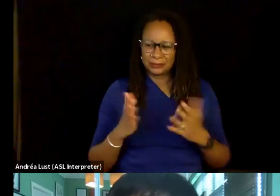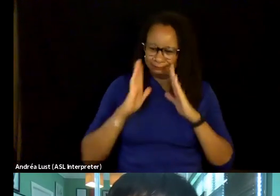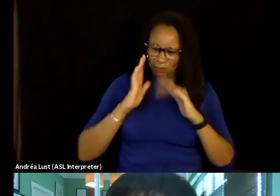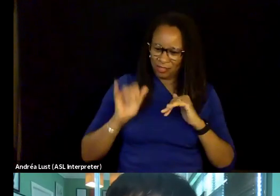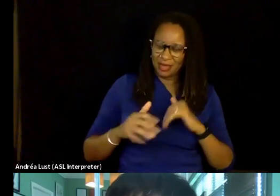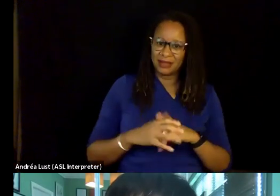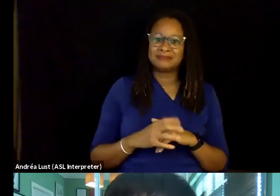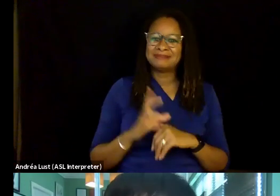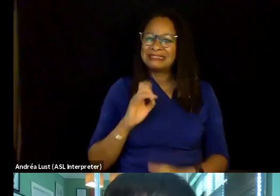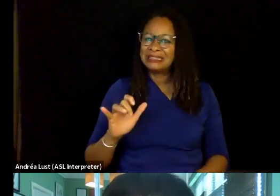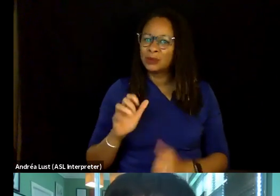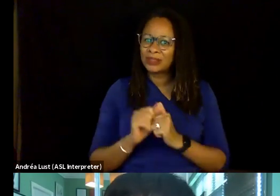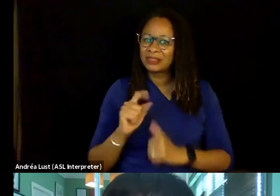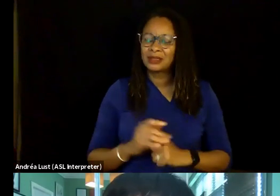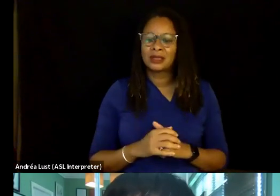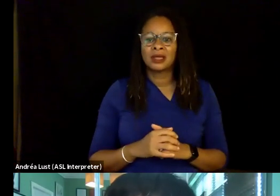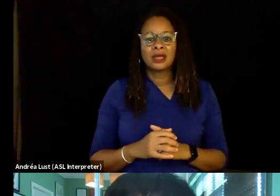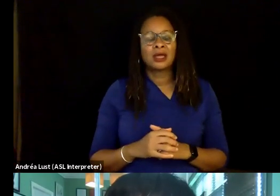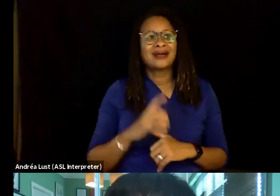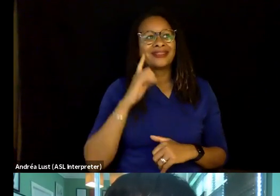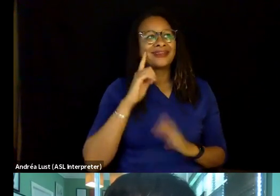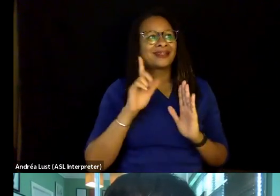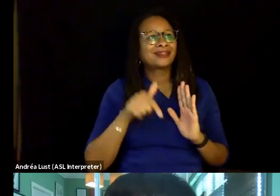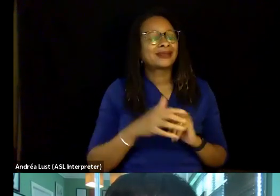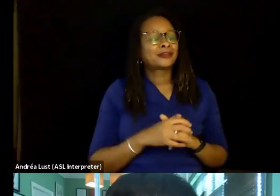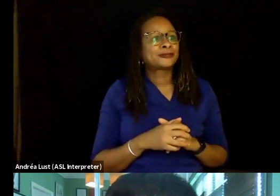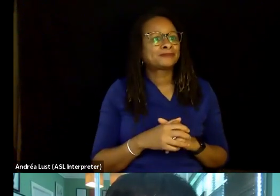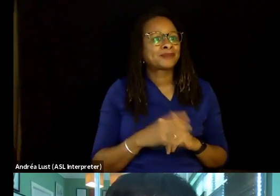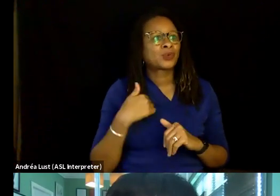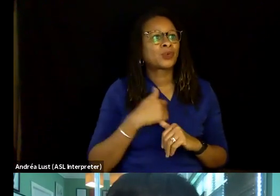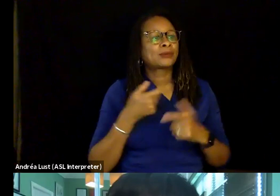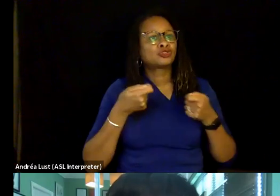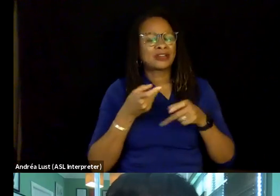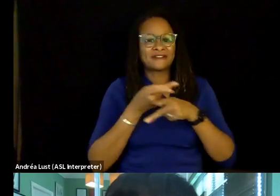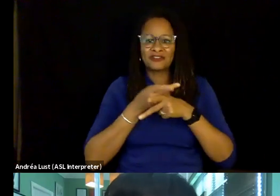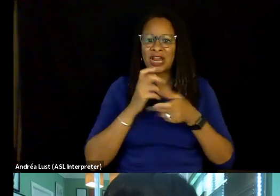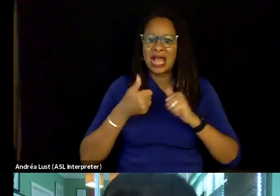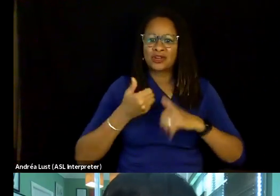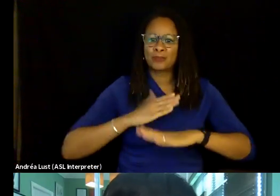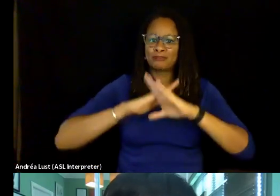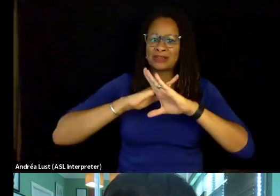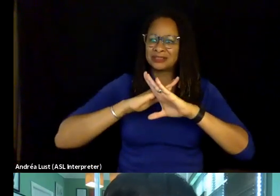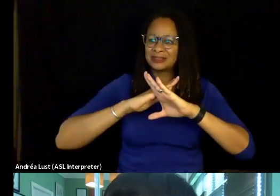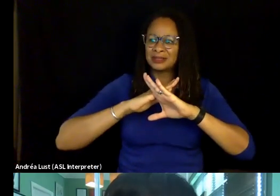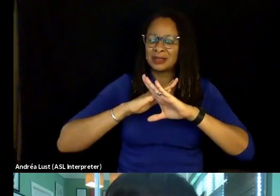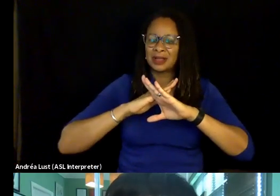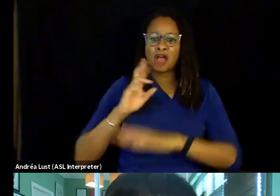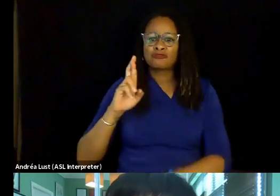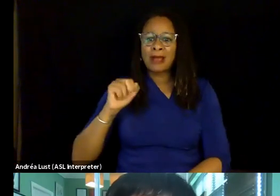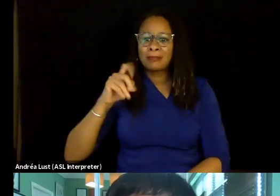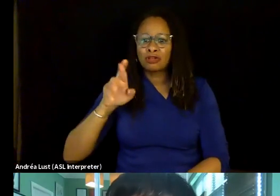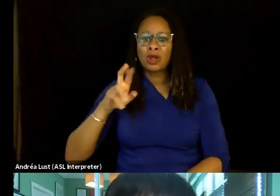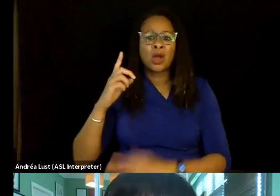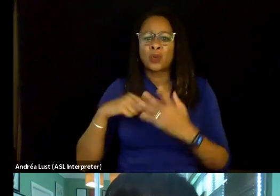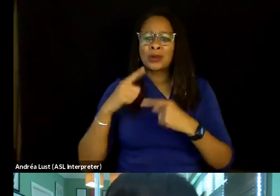another one later, I think when we were trying to figure out how do we protect Rappler? What about security?